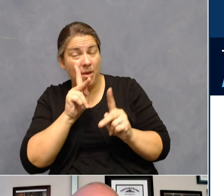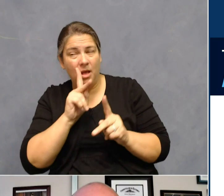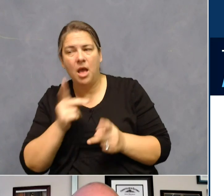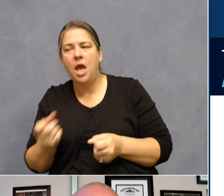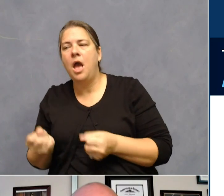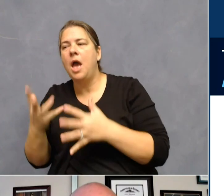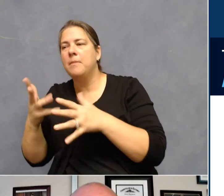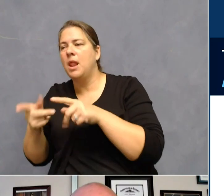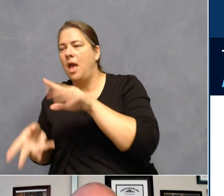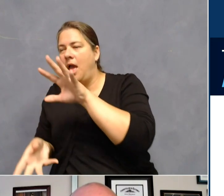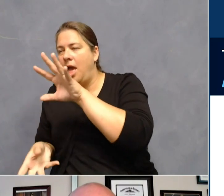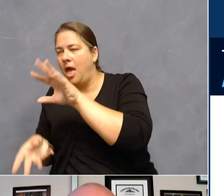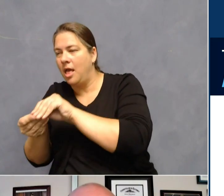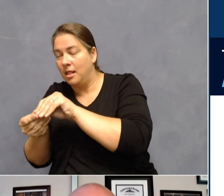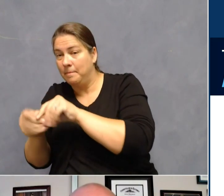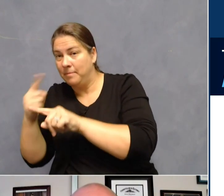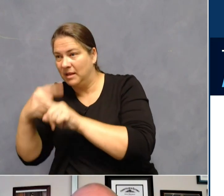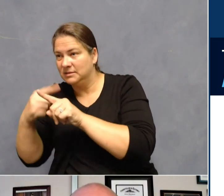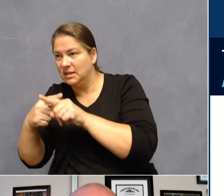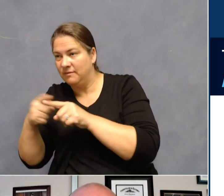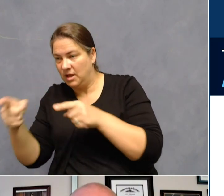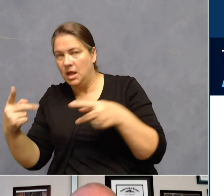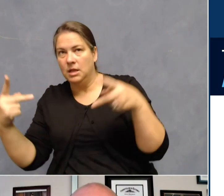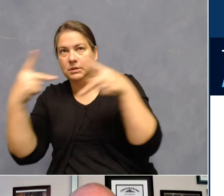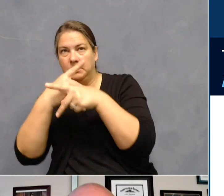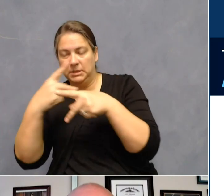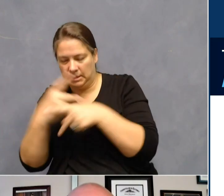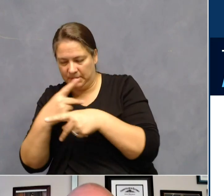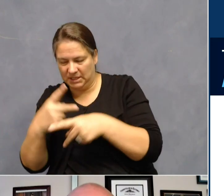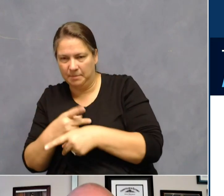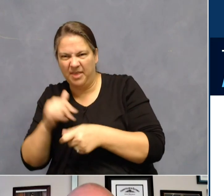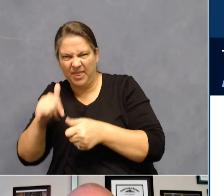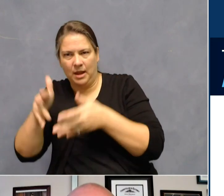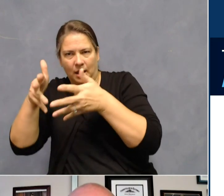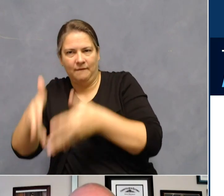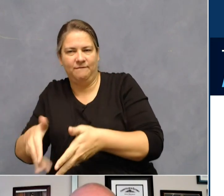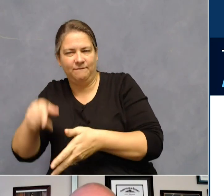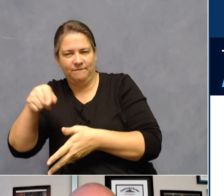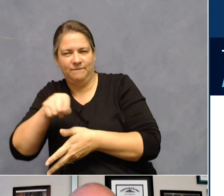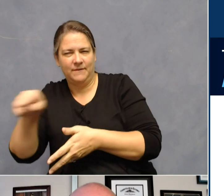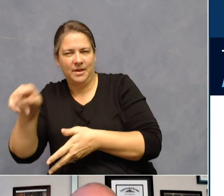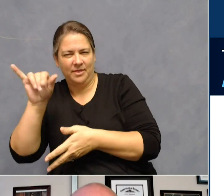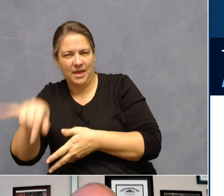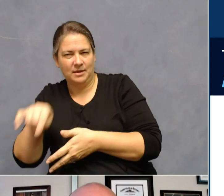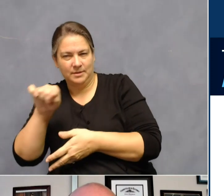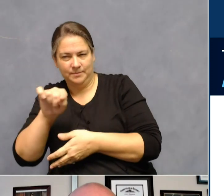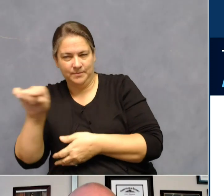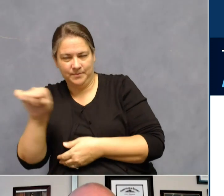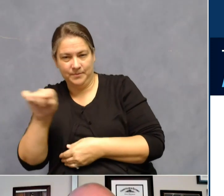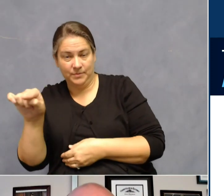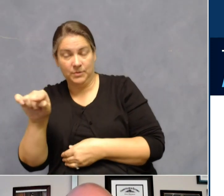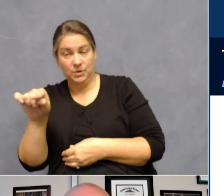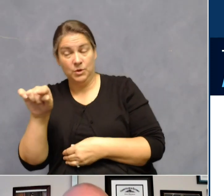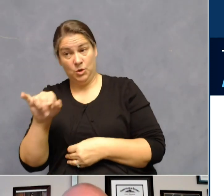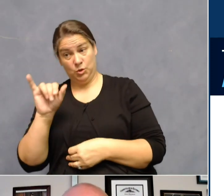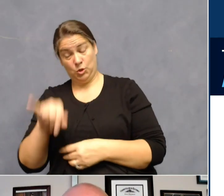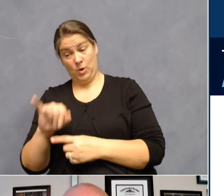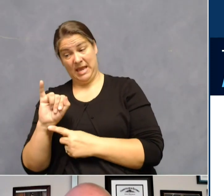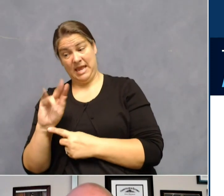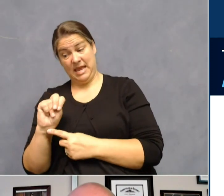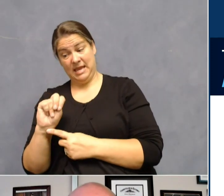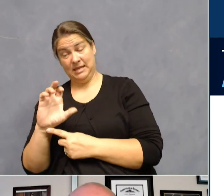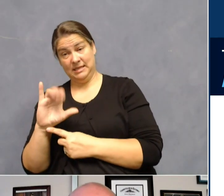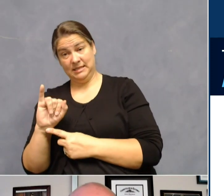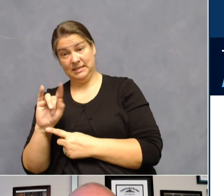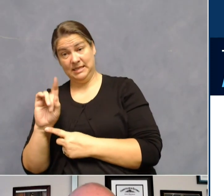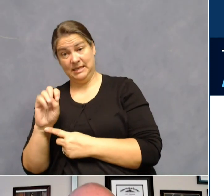is the disease in your county. So this is the metric you should look to see how active the disease is, whereas the